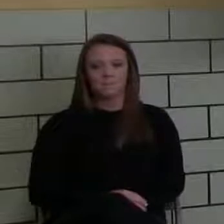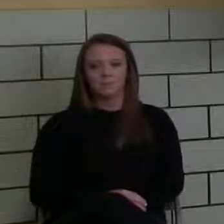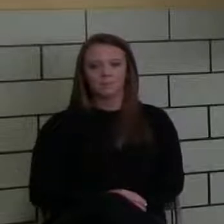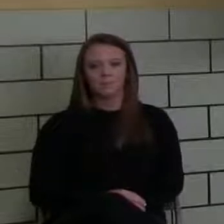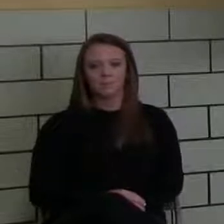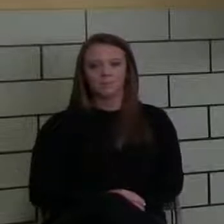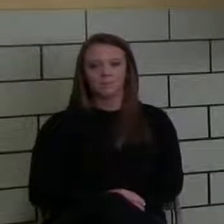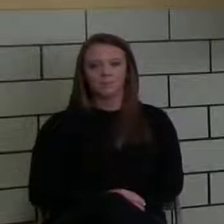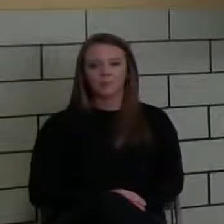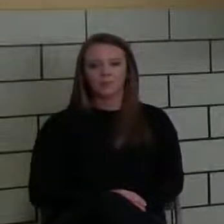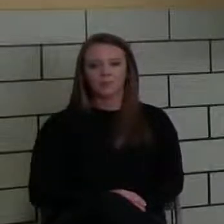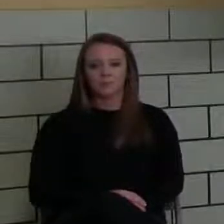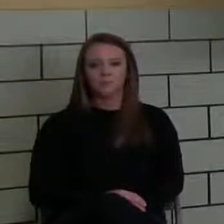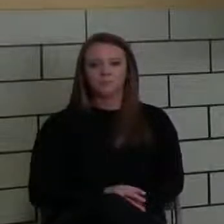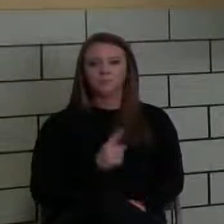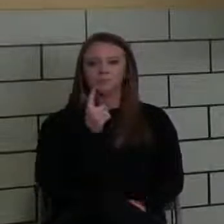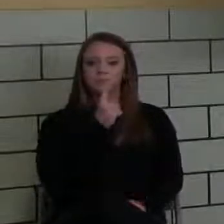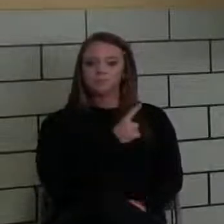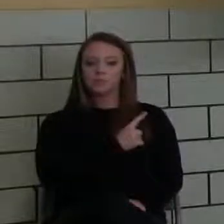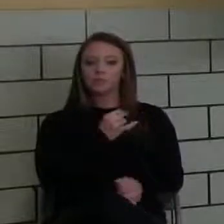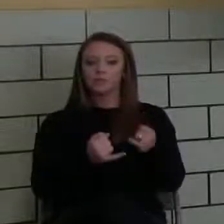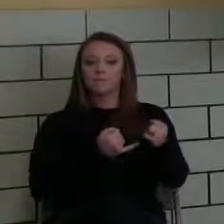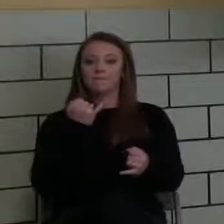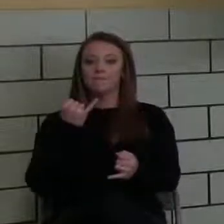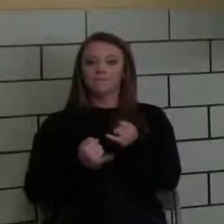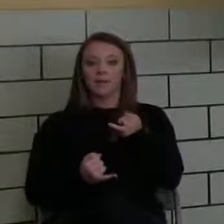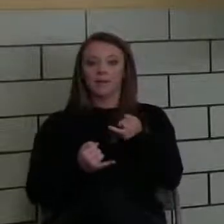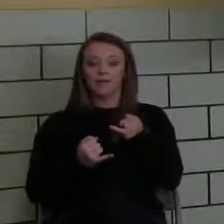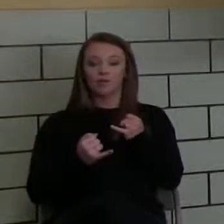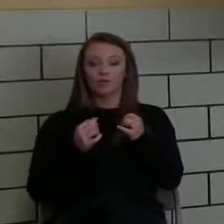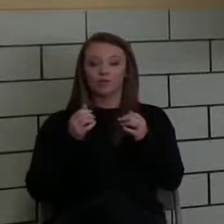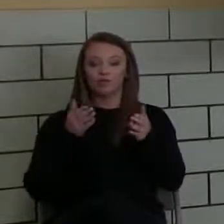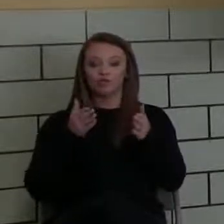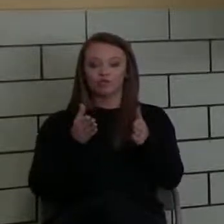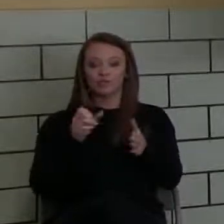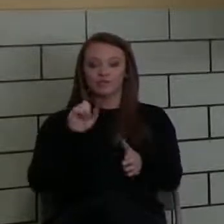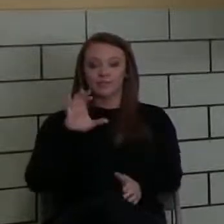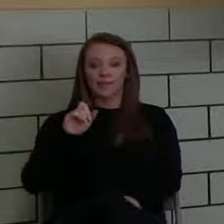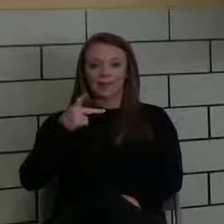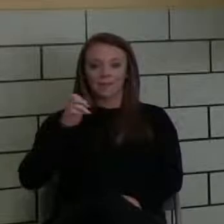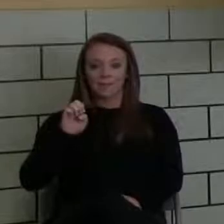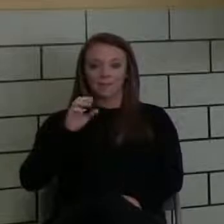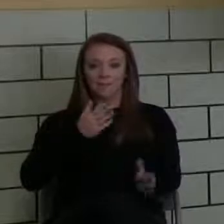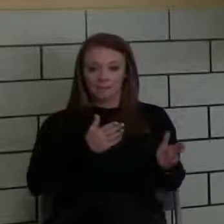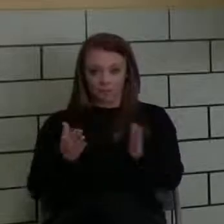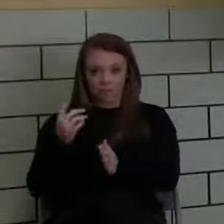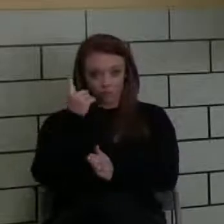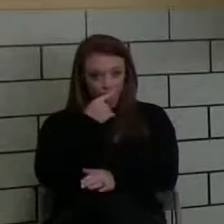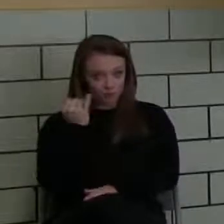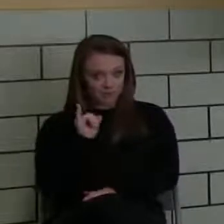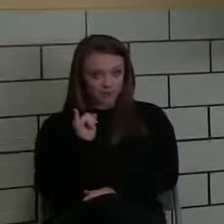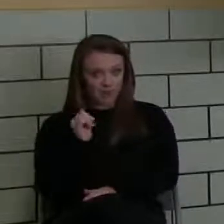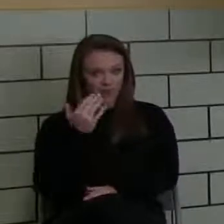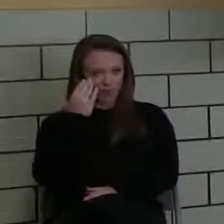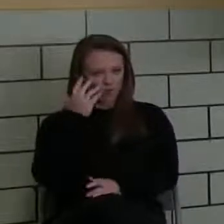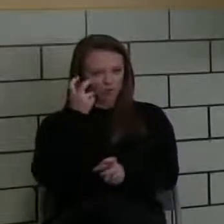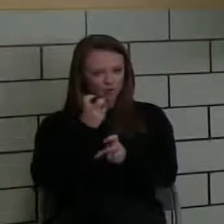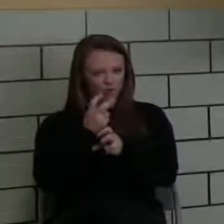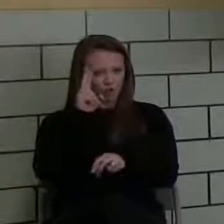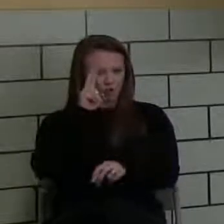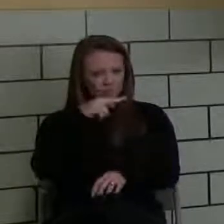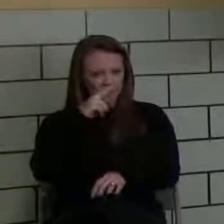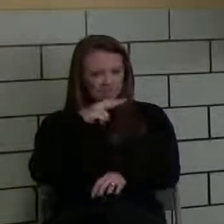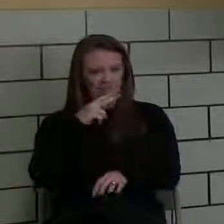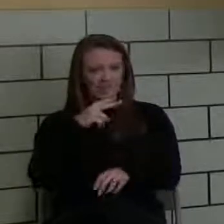So. This is what the final Streetscape plans look like. I know it's very hard to read because it's such a large area, but I'm going to zoom in on a couple